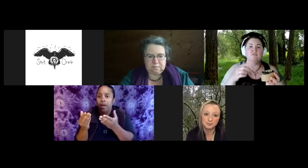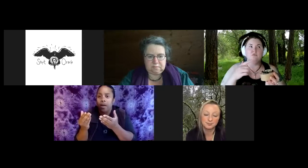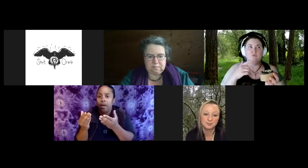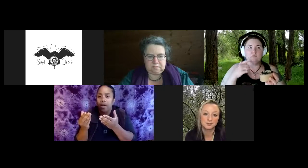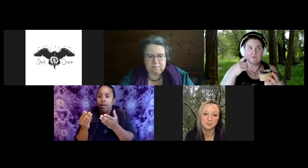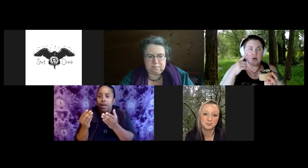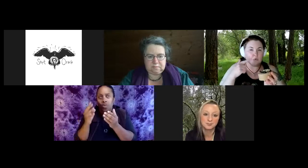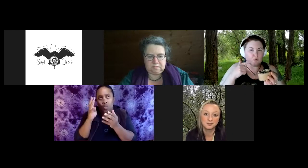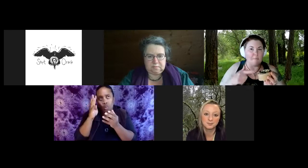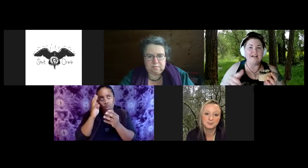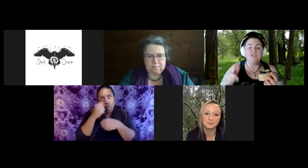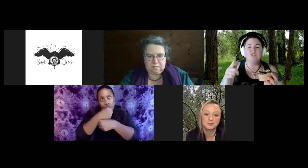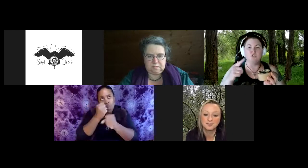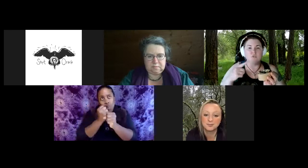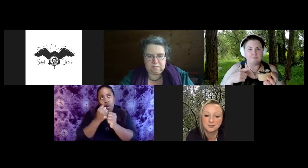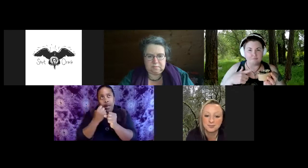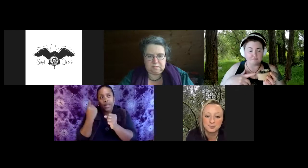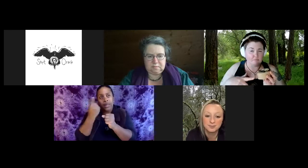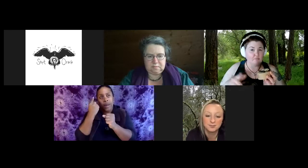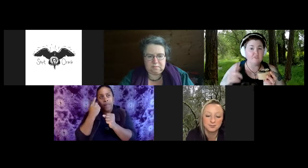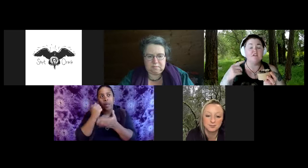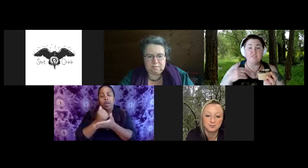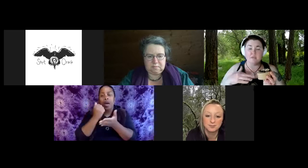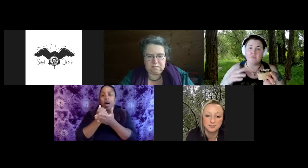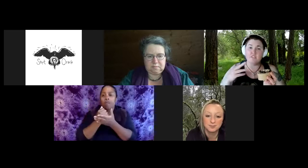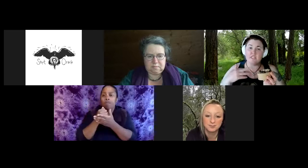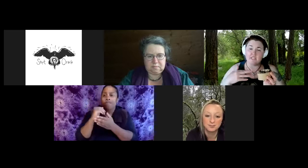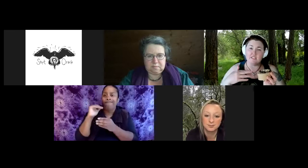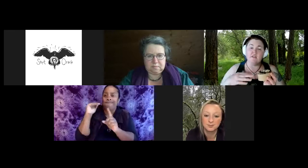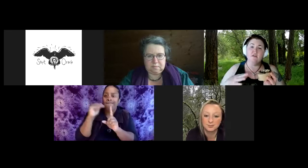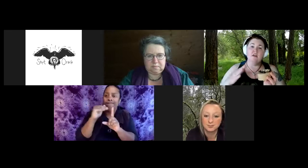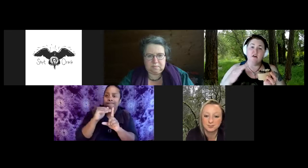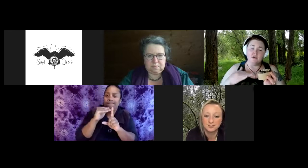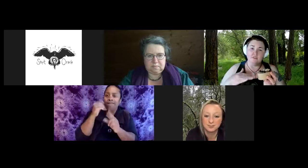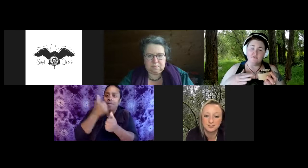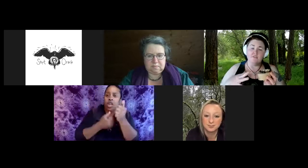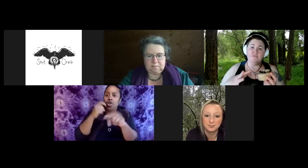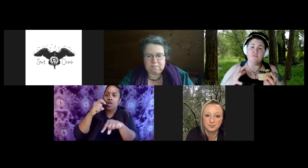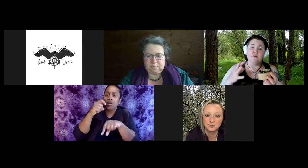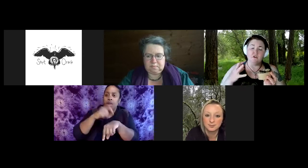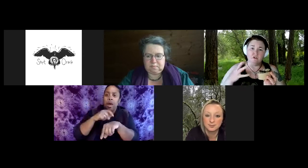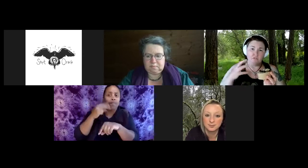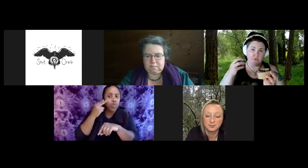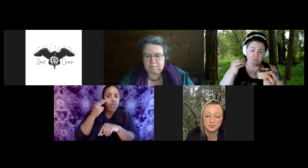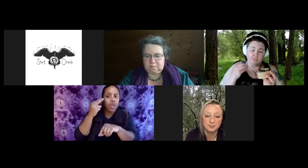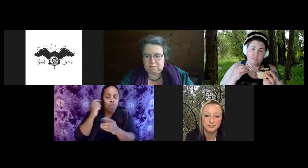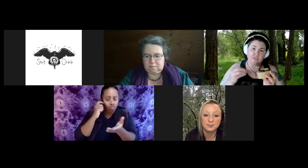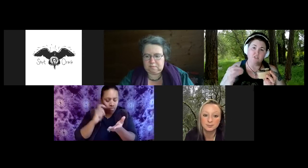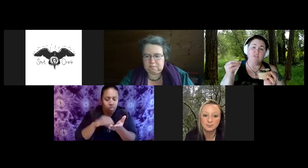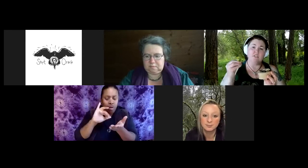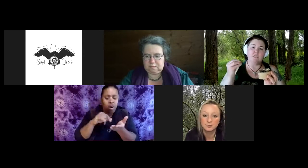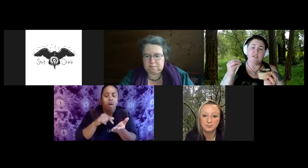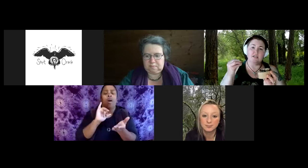create something to help remind you every time you see it of all of